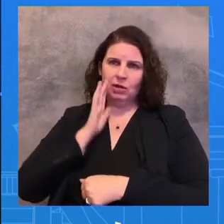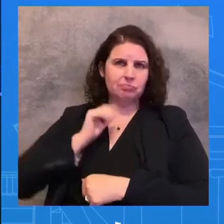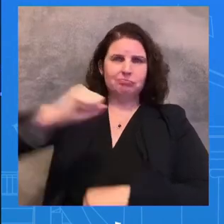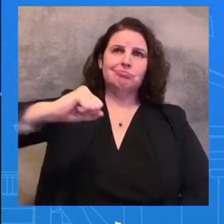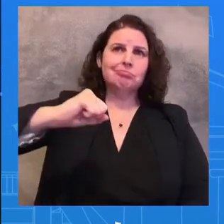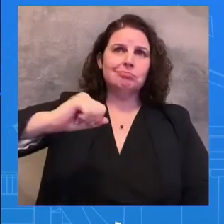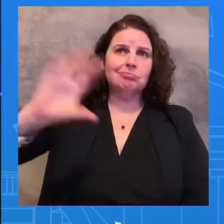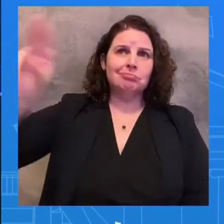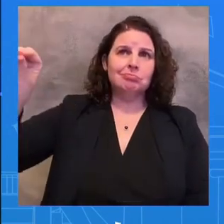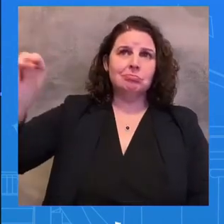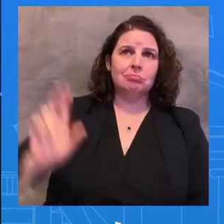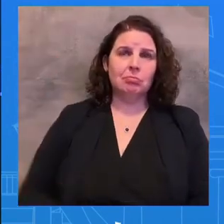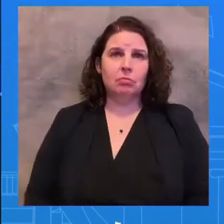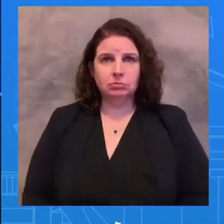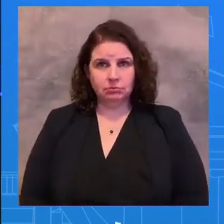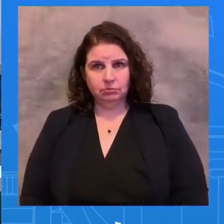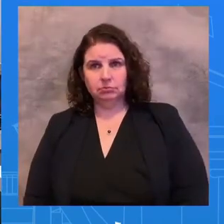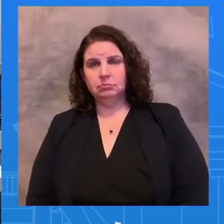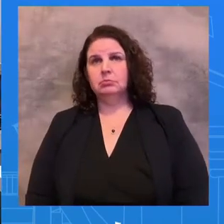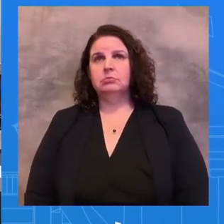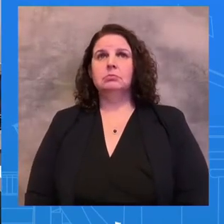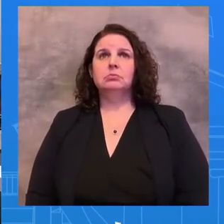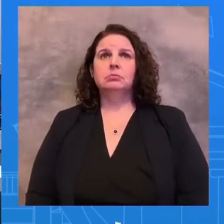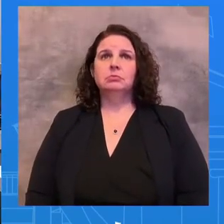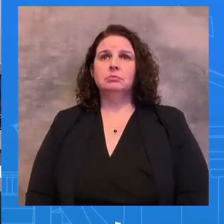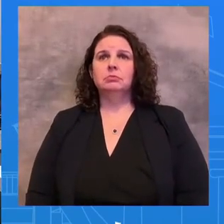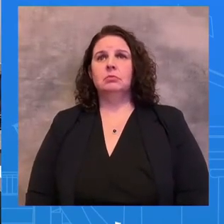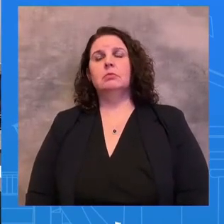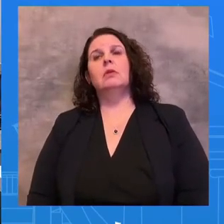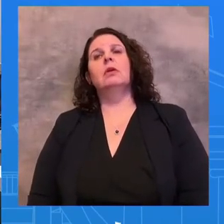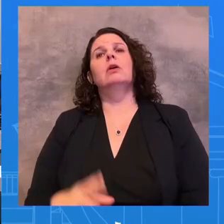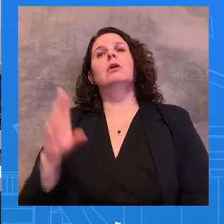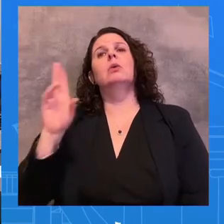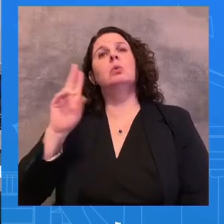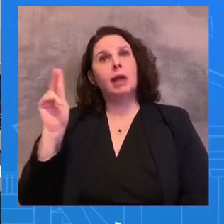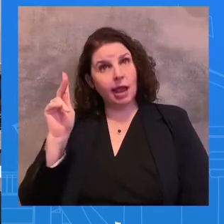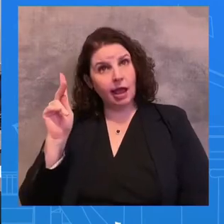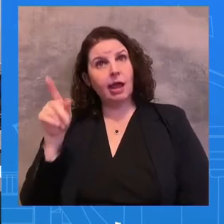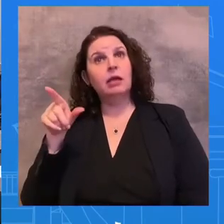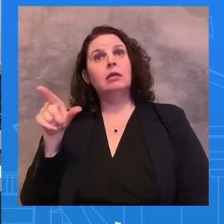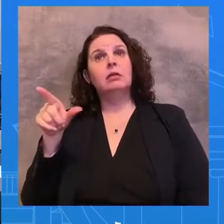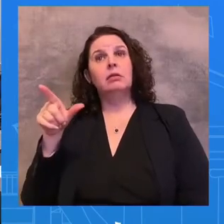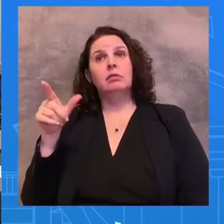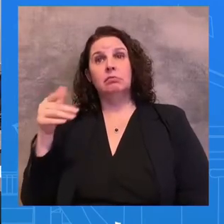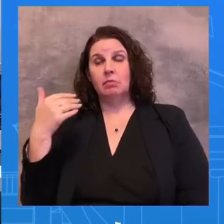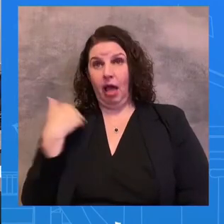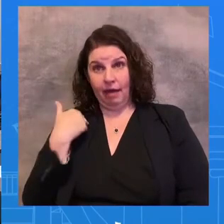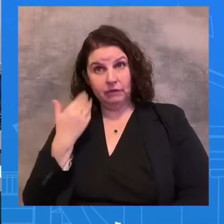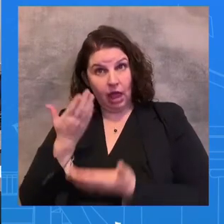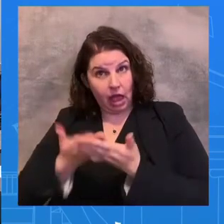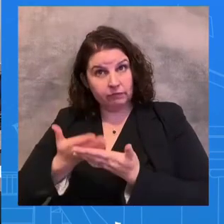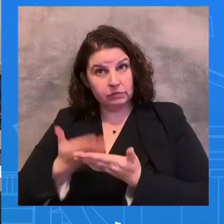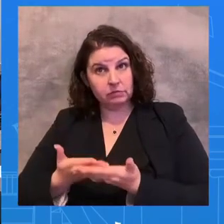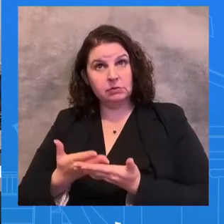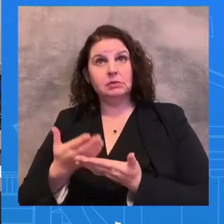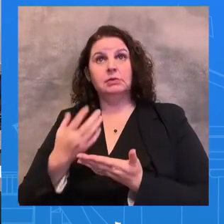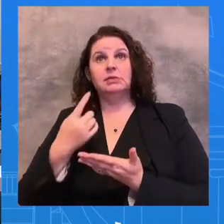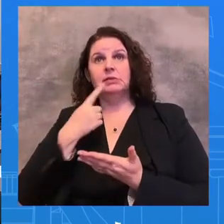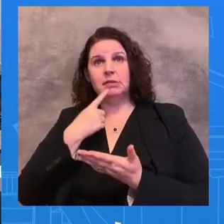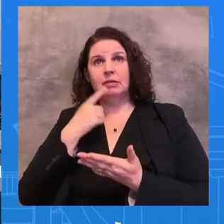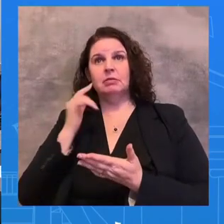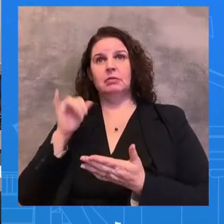UK's defense minister said today that the US and the UK has evidence that China could be providing lethal aid to Russia. Can you speak to that at